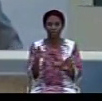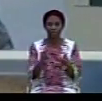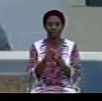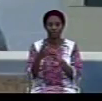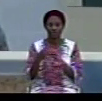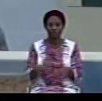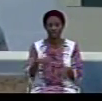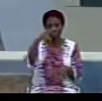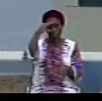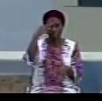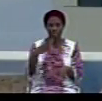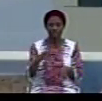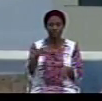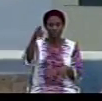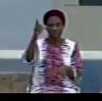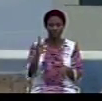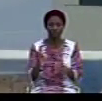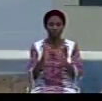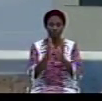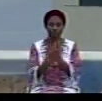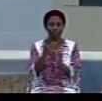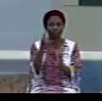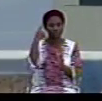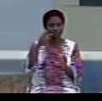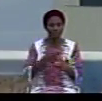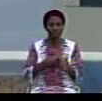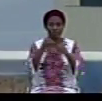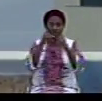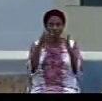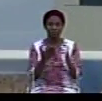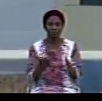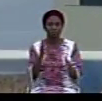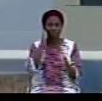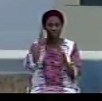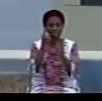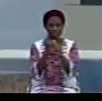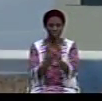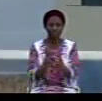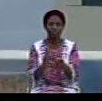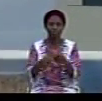us, great things will happen tonight in Jesus' name.